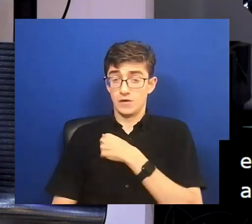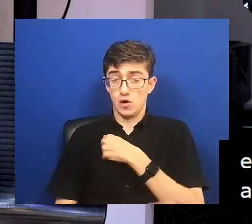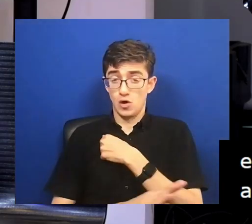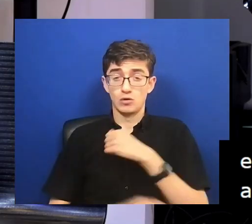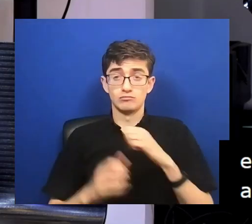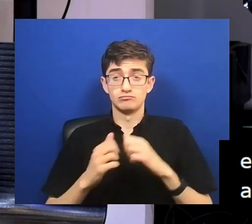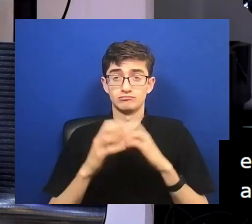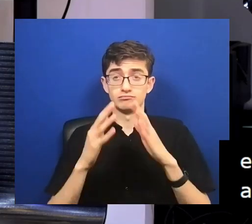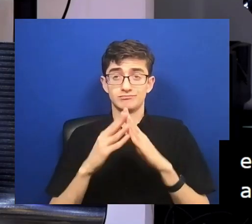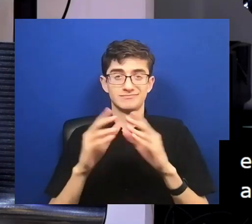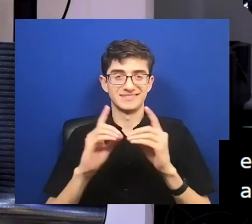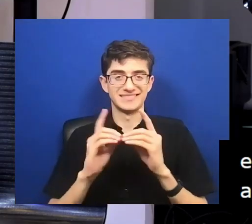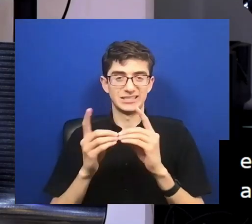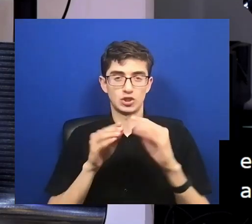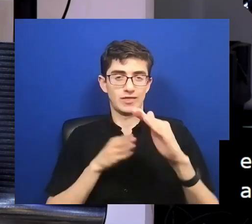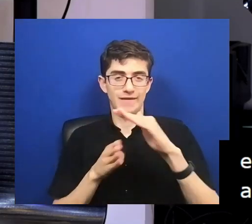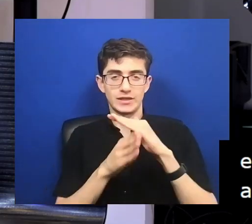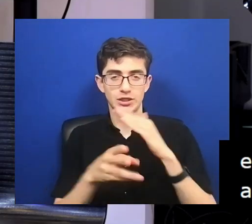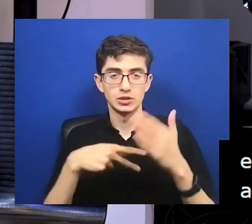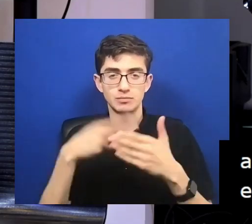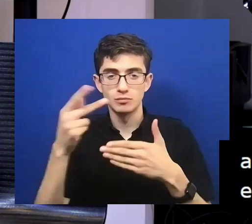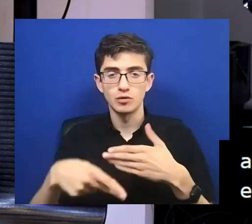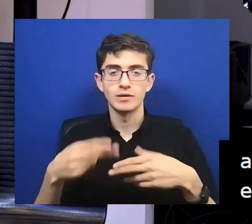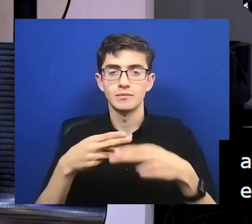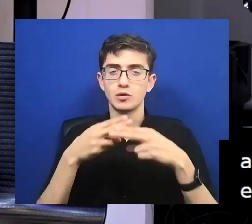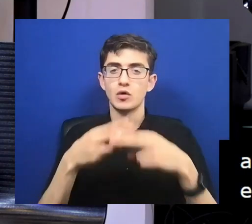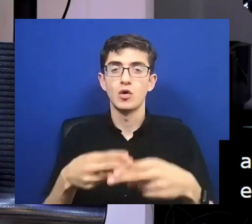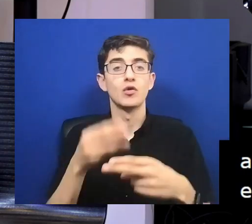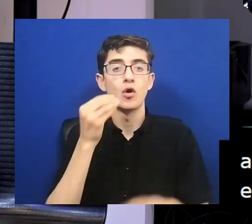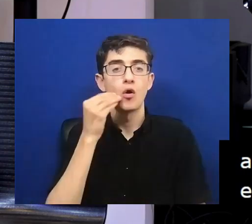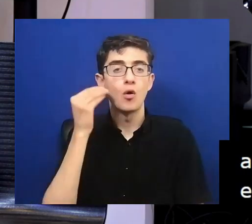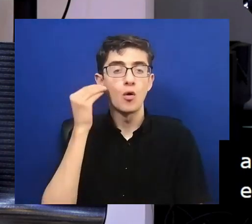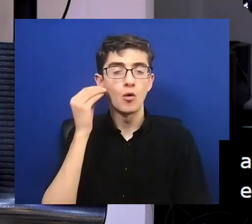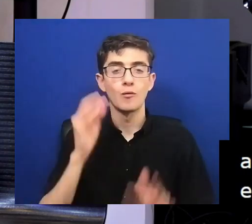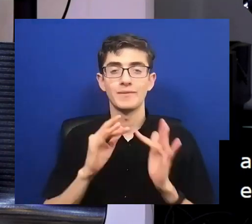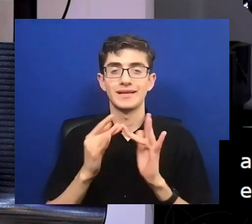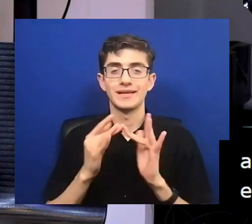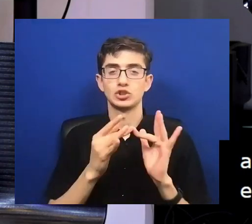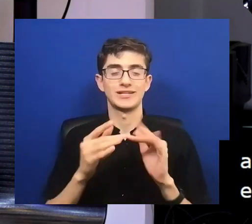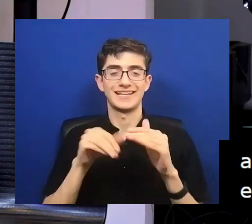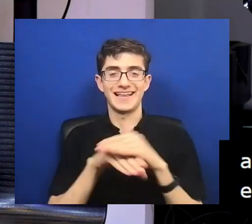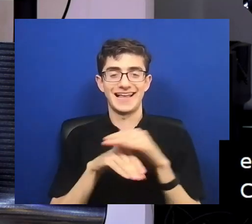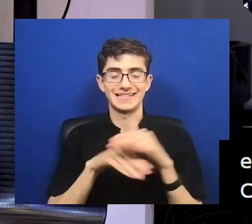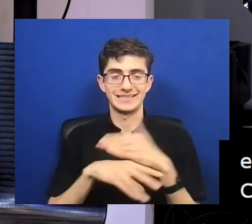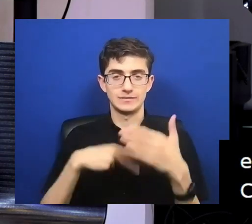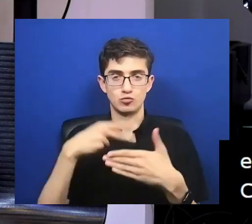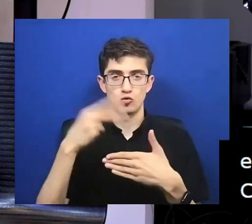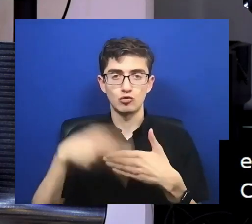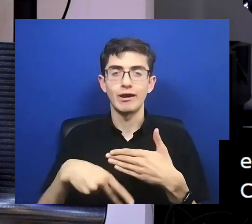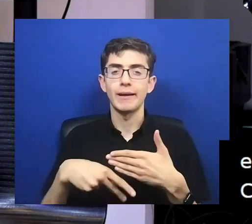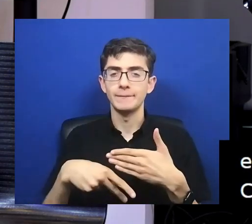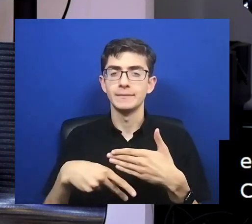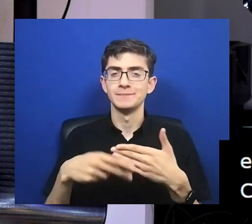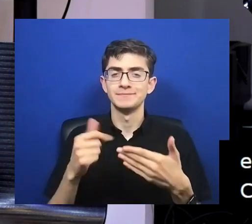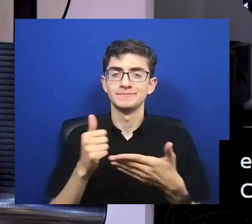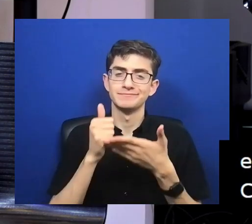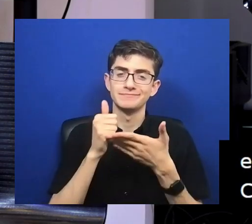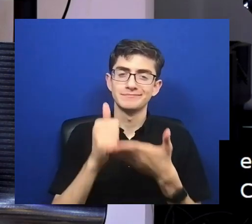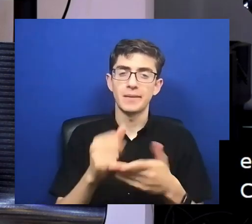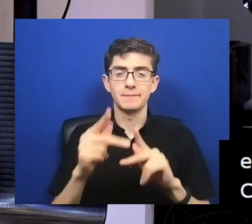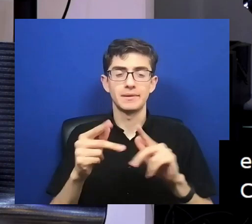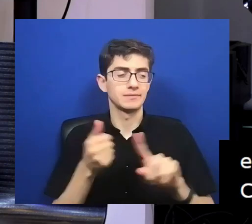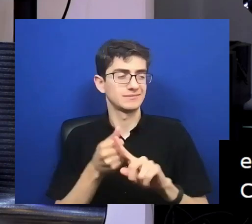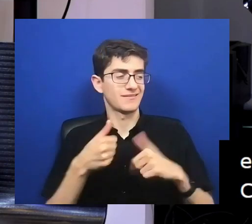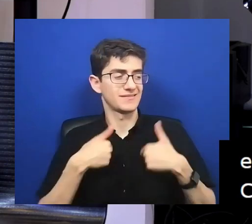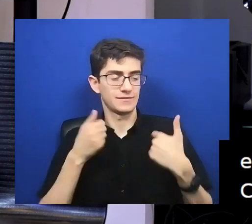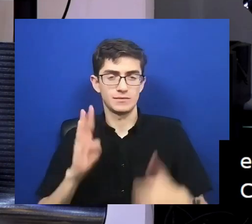program. We're calling it the Home Internet Access Program, that basically walks Brooklynites through the